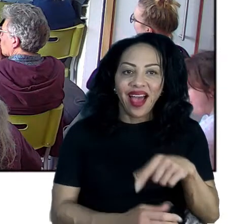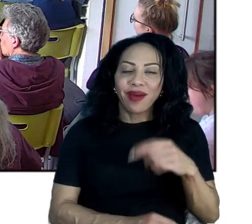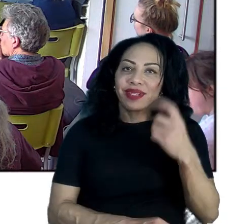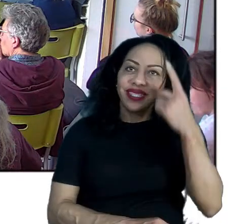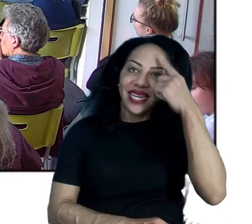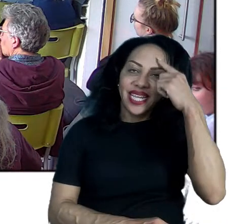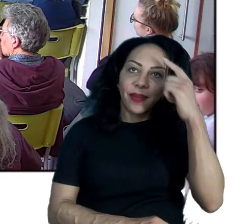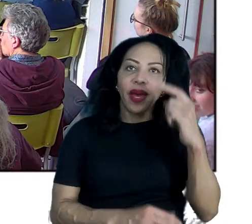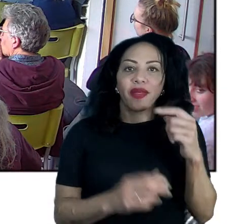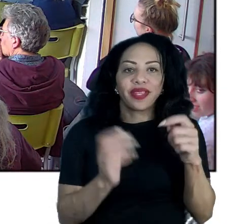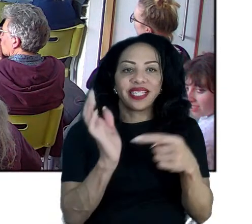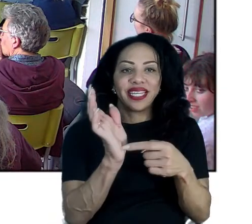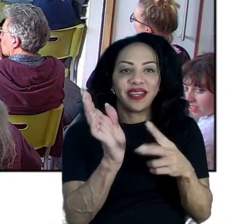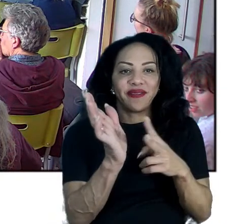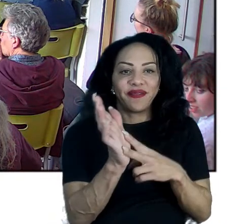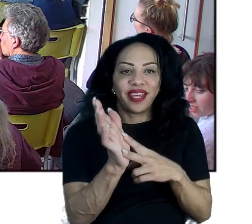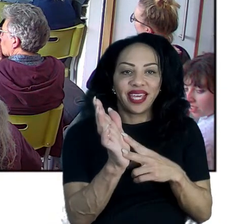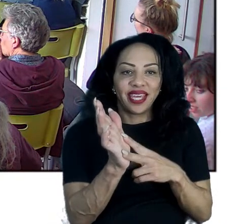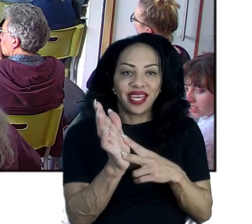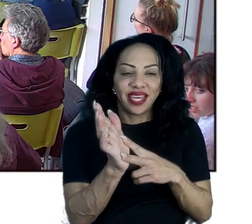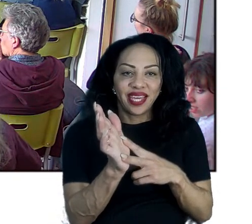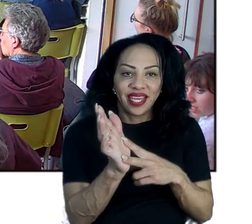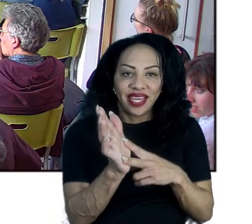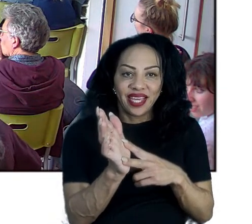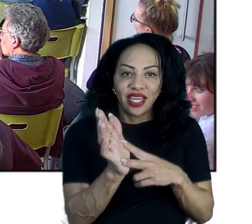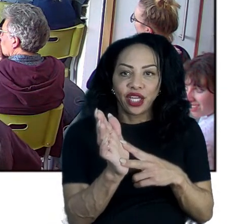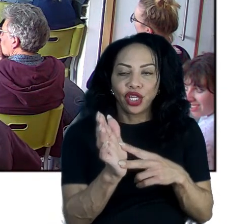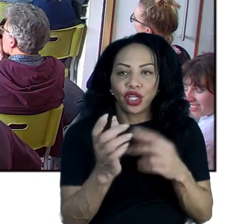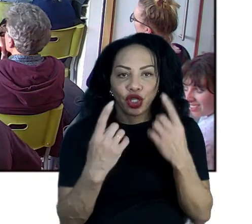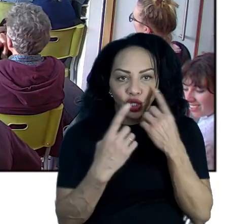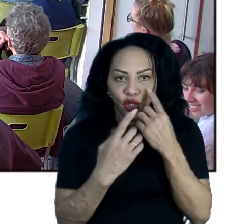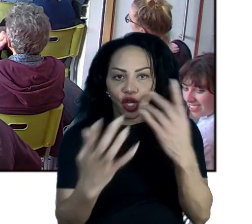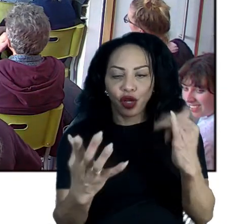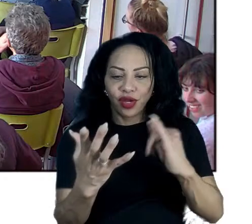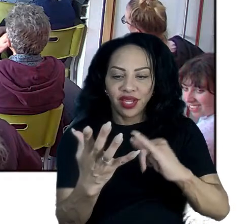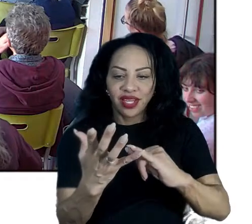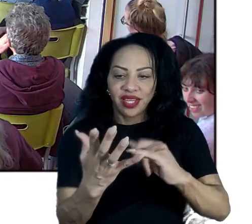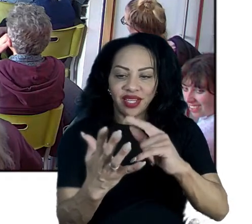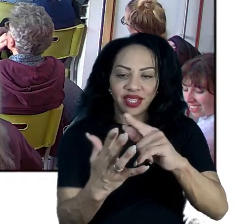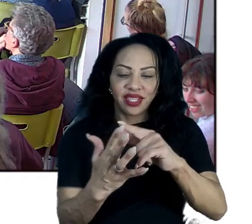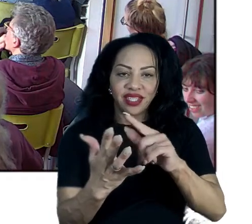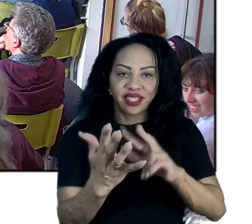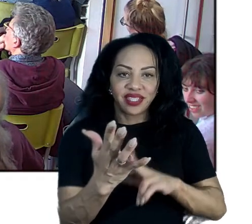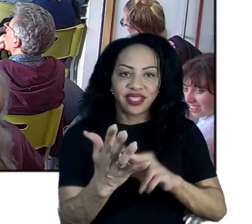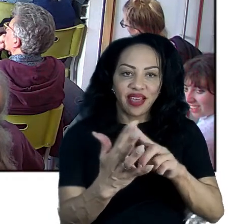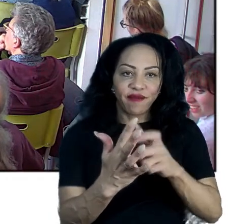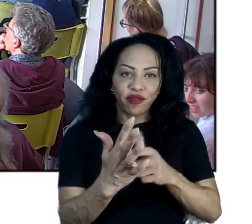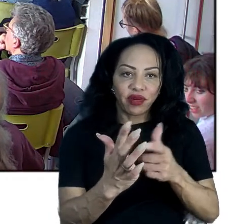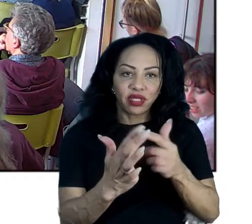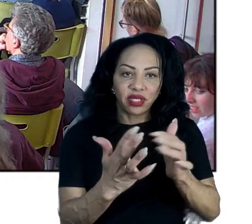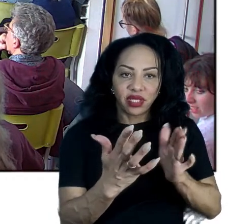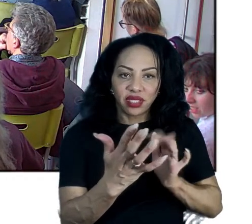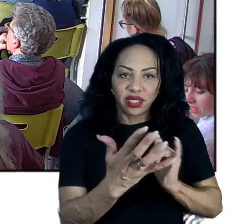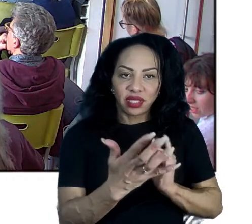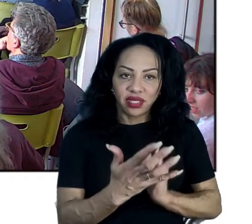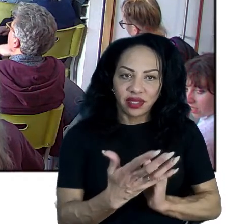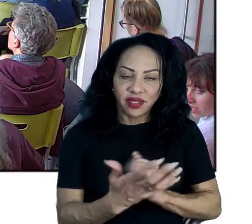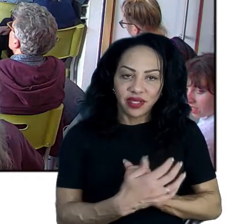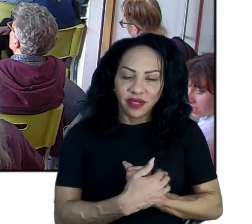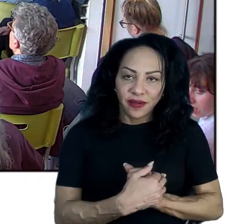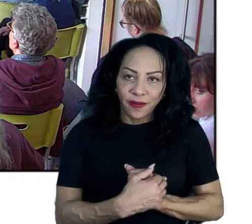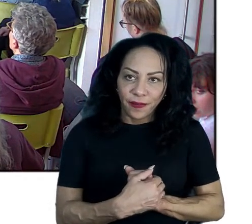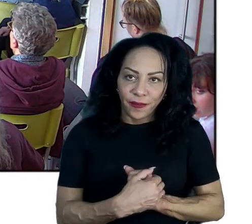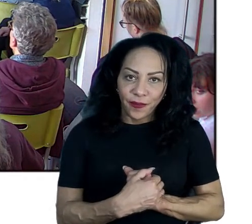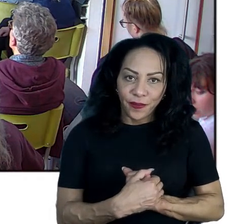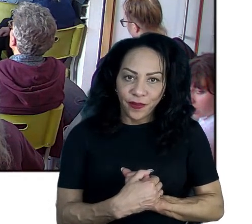mismatched tech to create an office. So I guess my question is is her focus only on replicating as exactly as technically possible